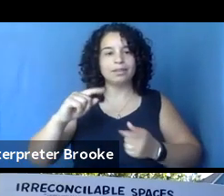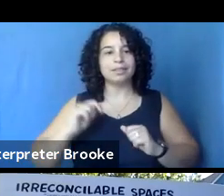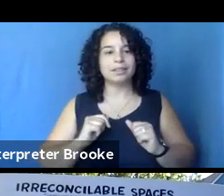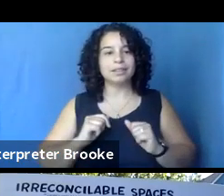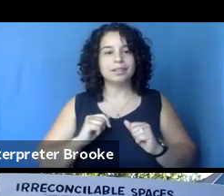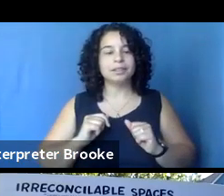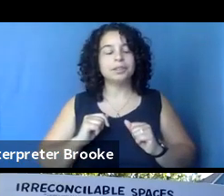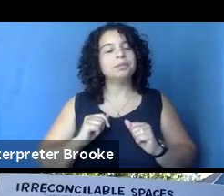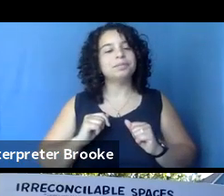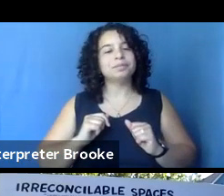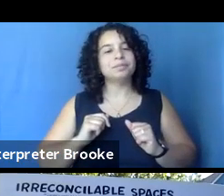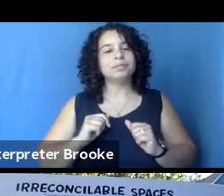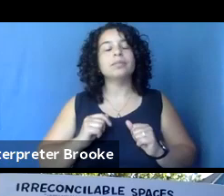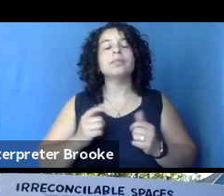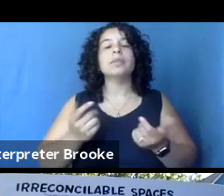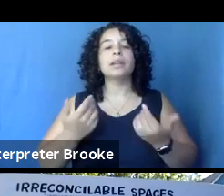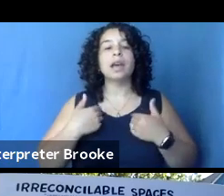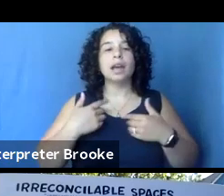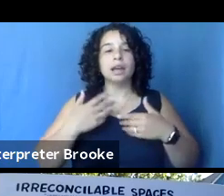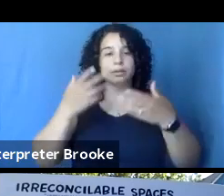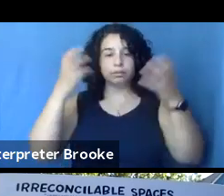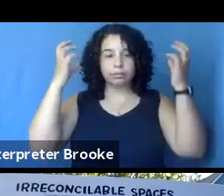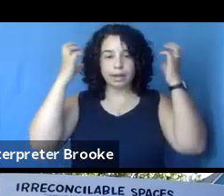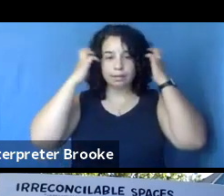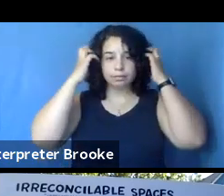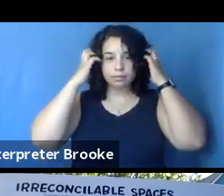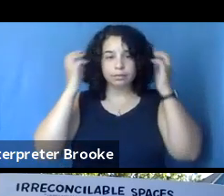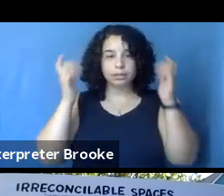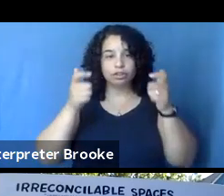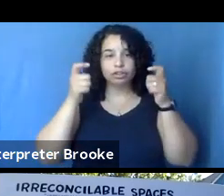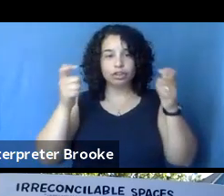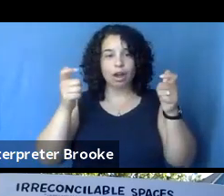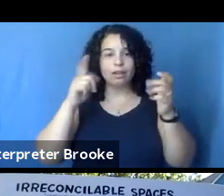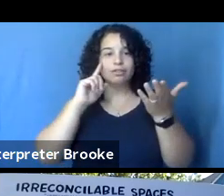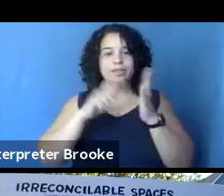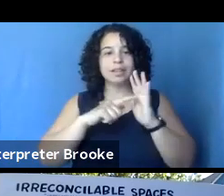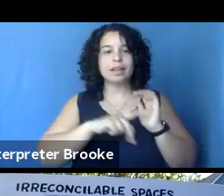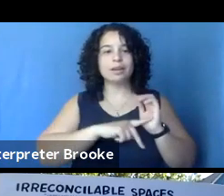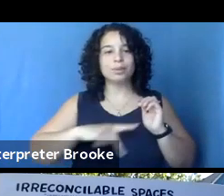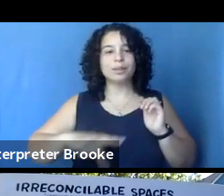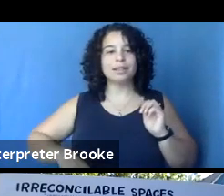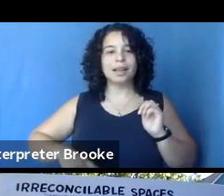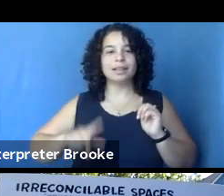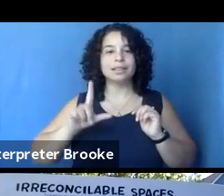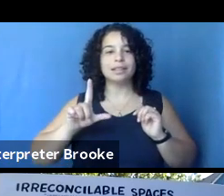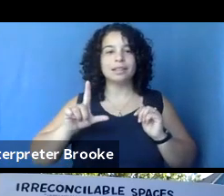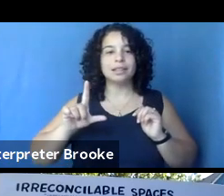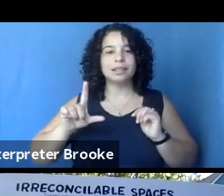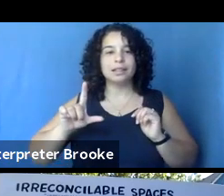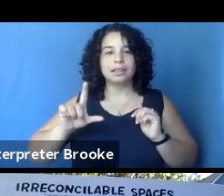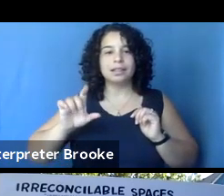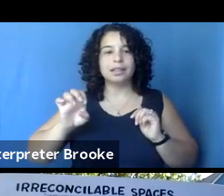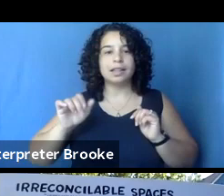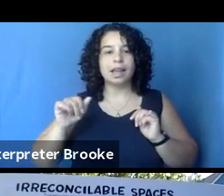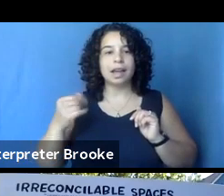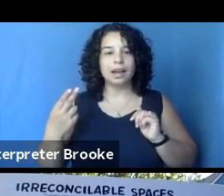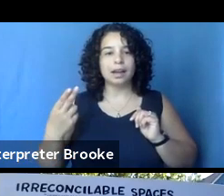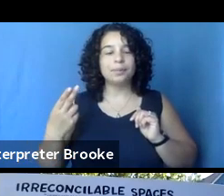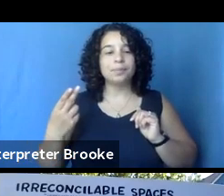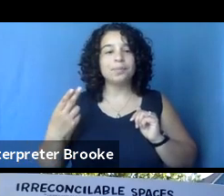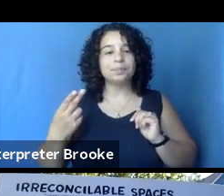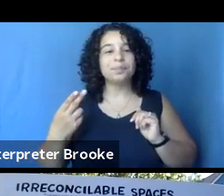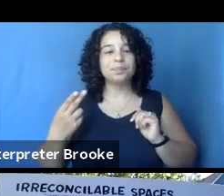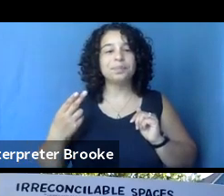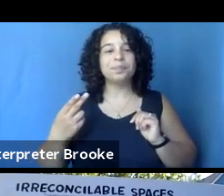ears. I have, right now my hair looks really pretty dark, but it's a